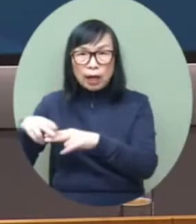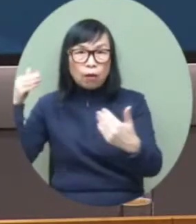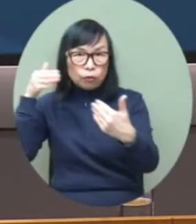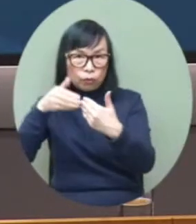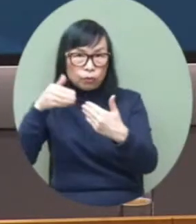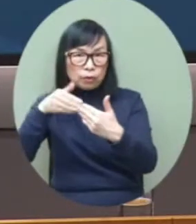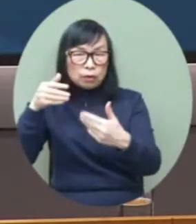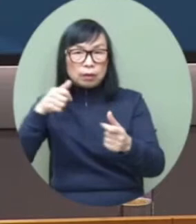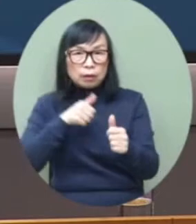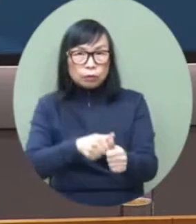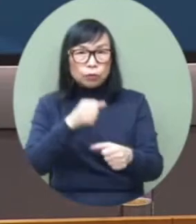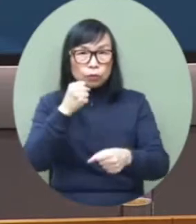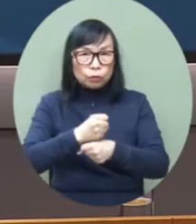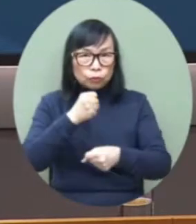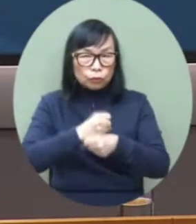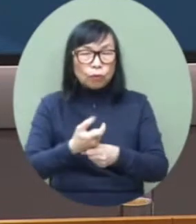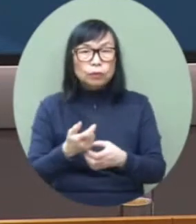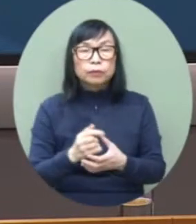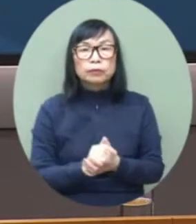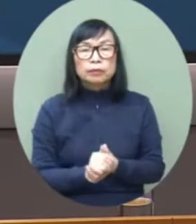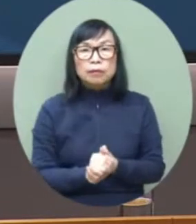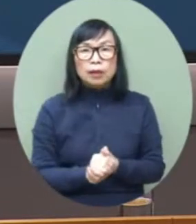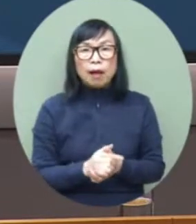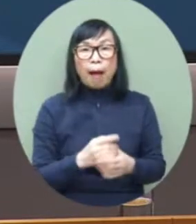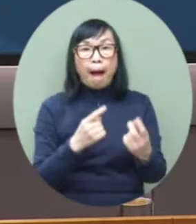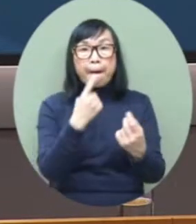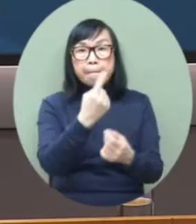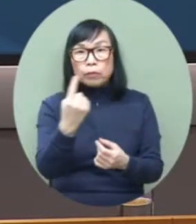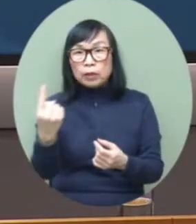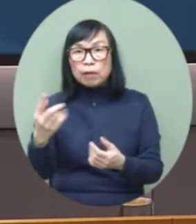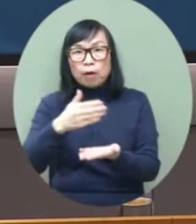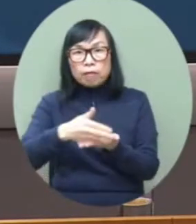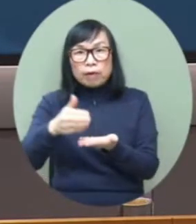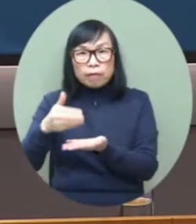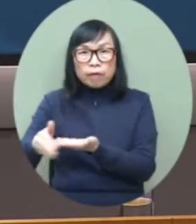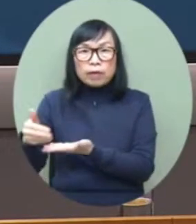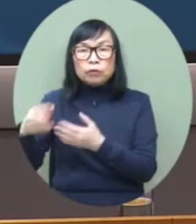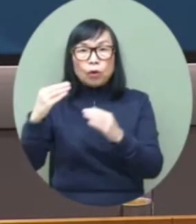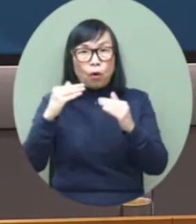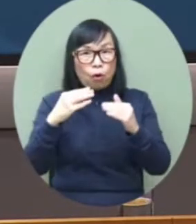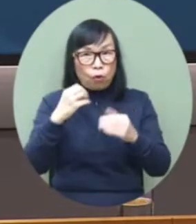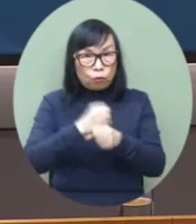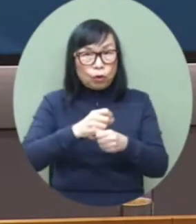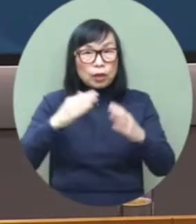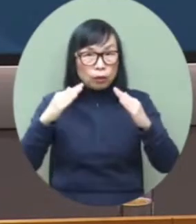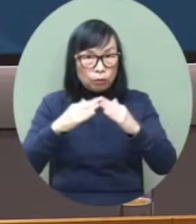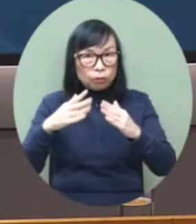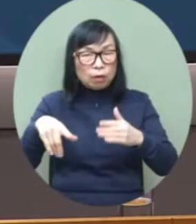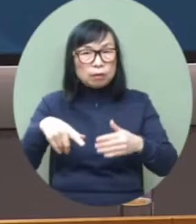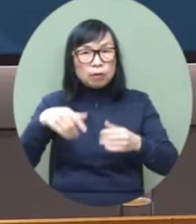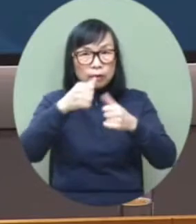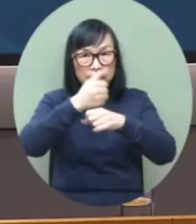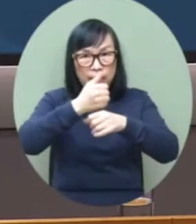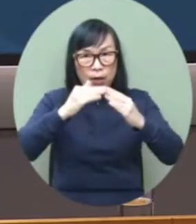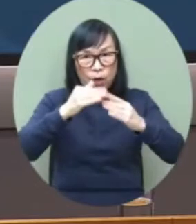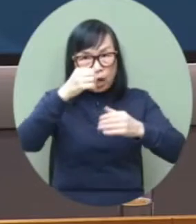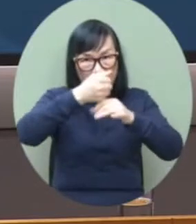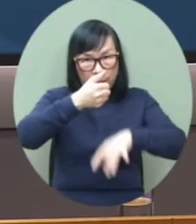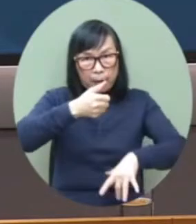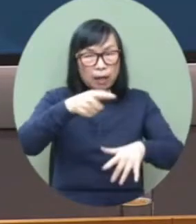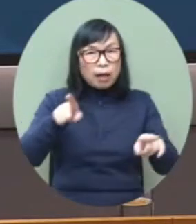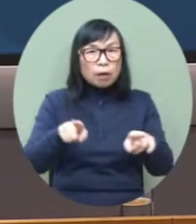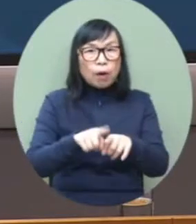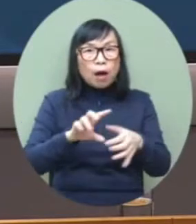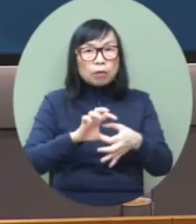would head different teams and they would liaise with their mainland counterparts. So each bureau secretary